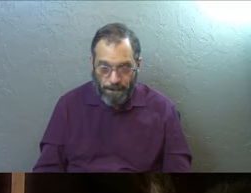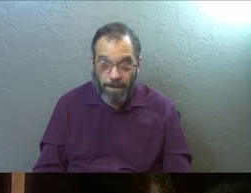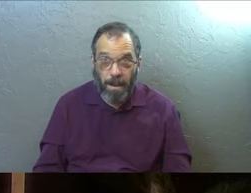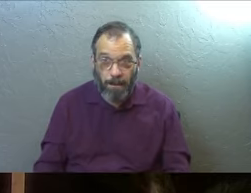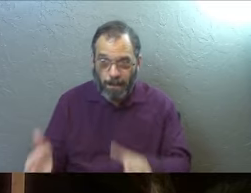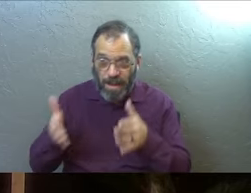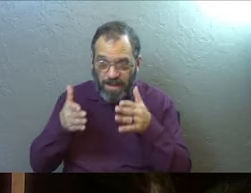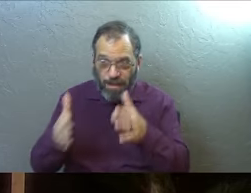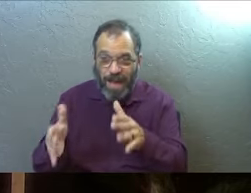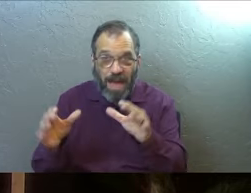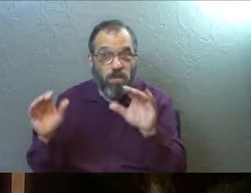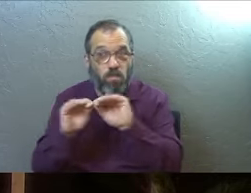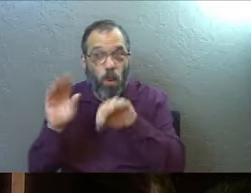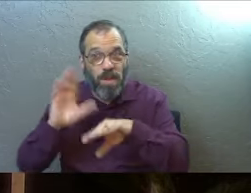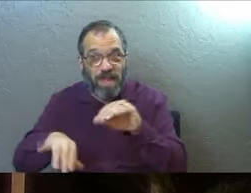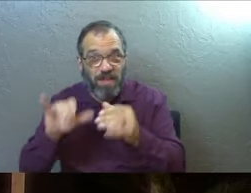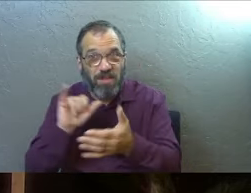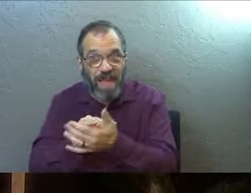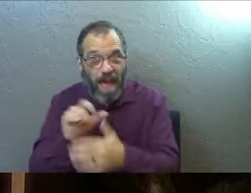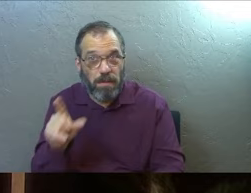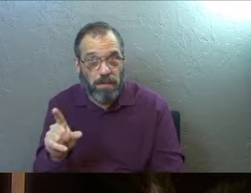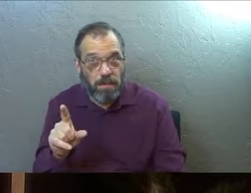But the path is more.